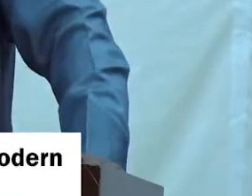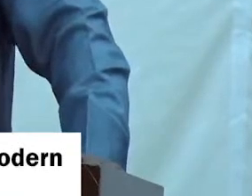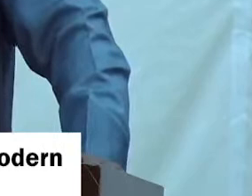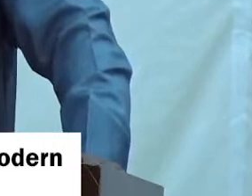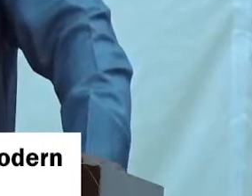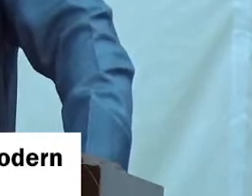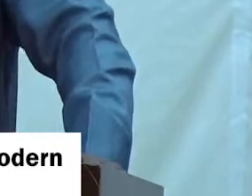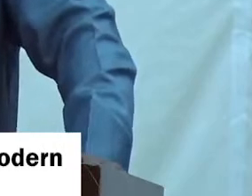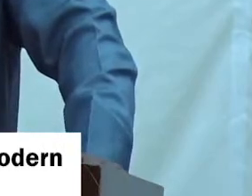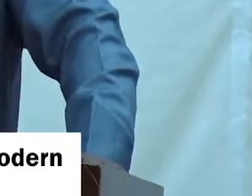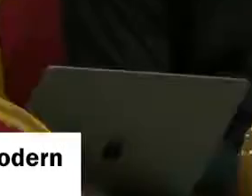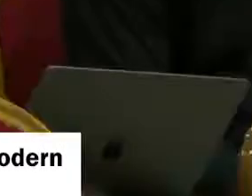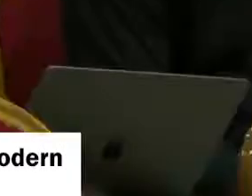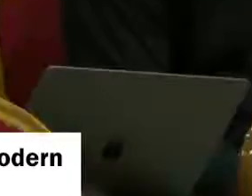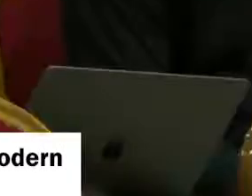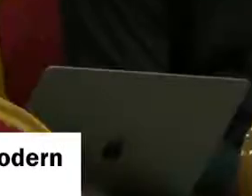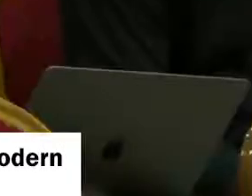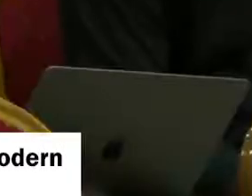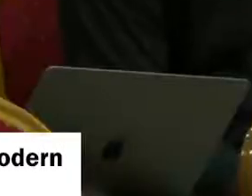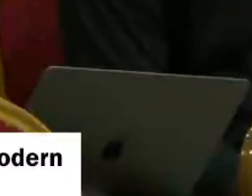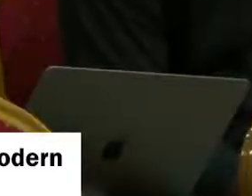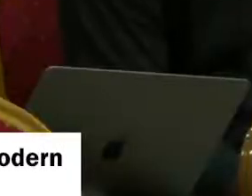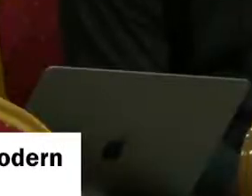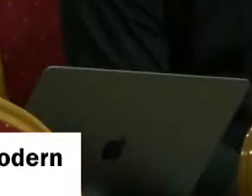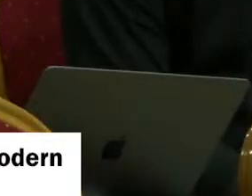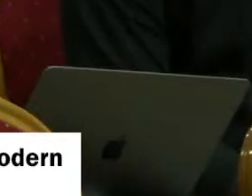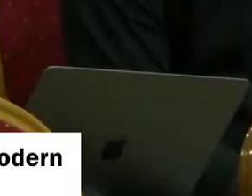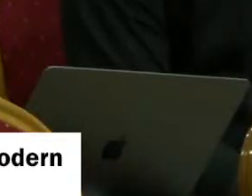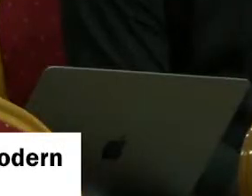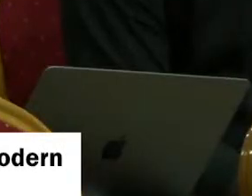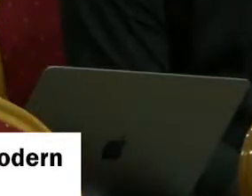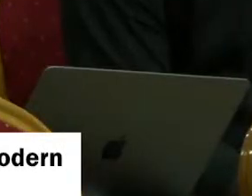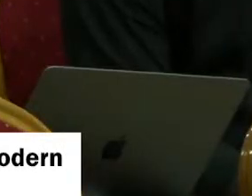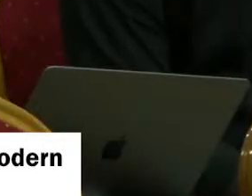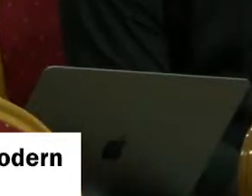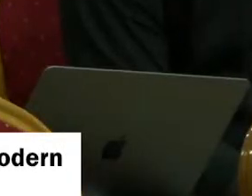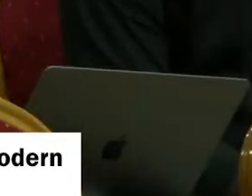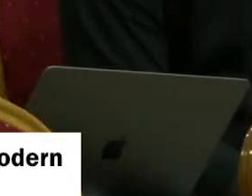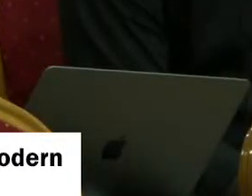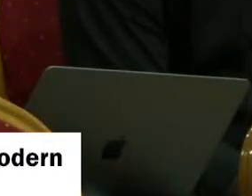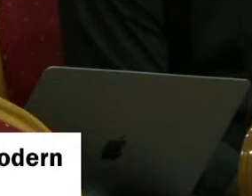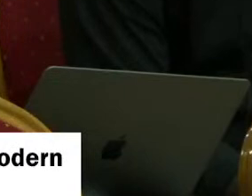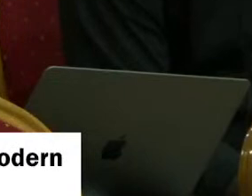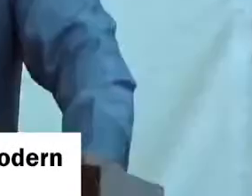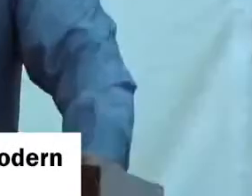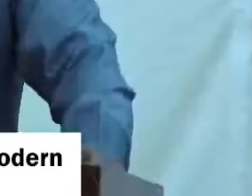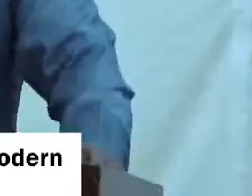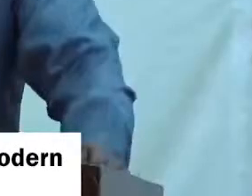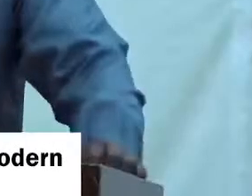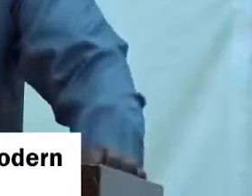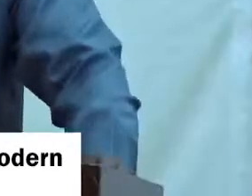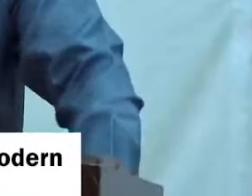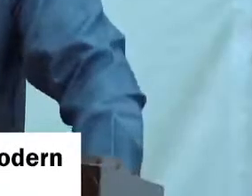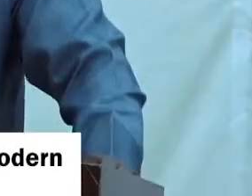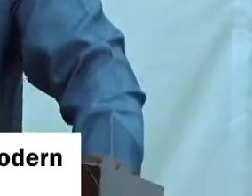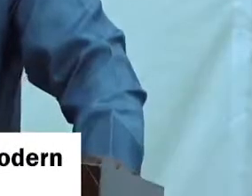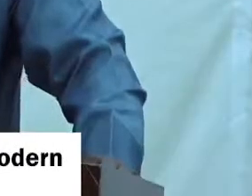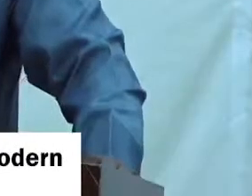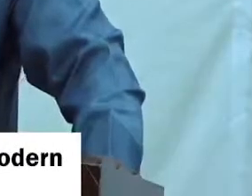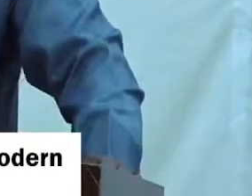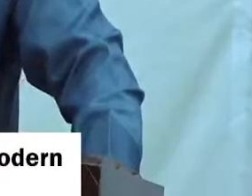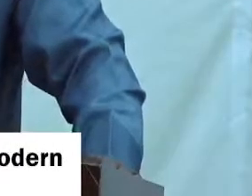since 1998 to promote democracy, good governance, and inclusive development in Ghana and the rest of